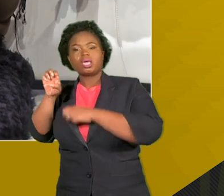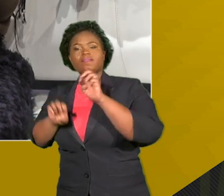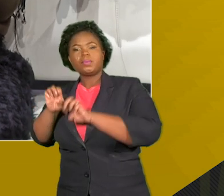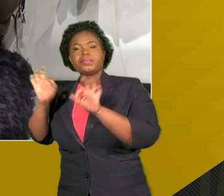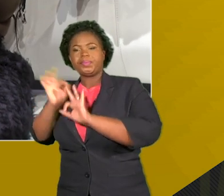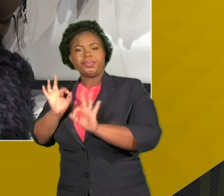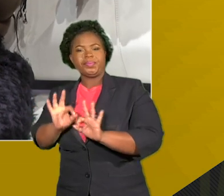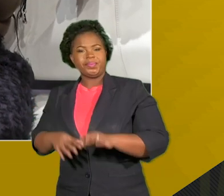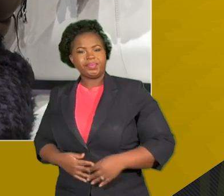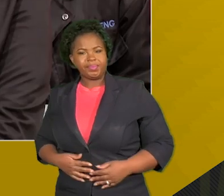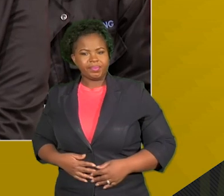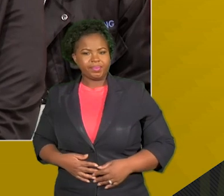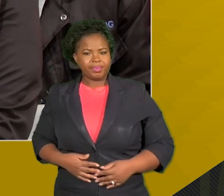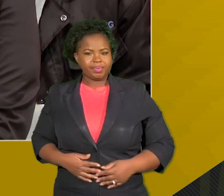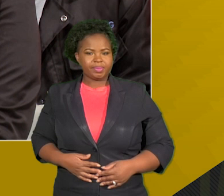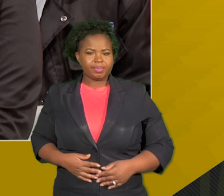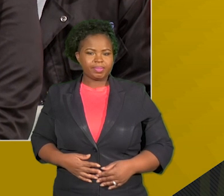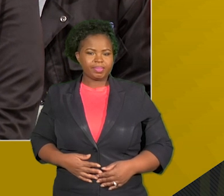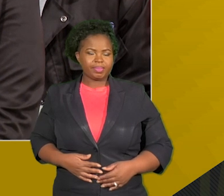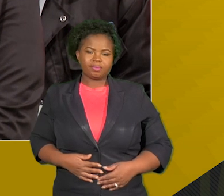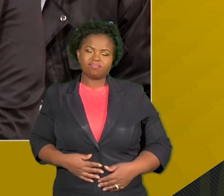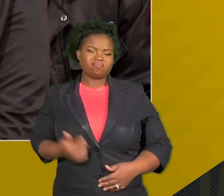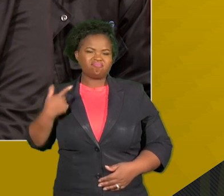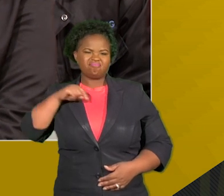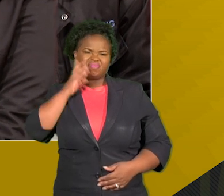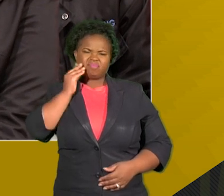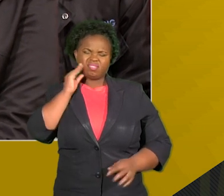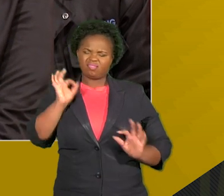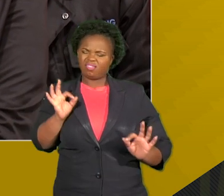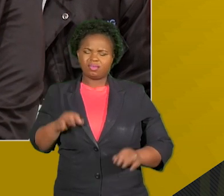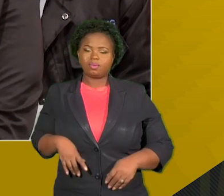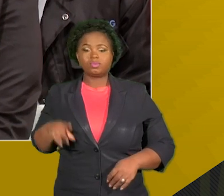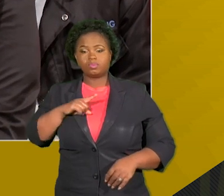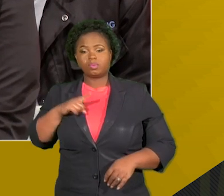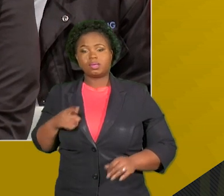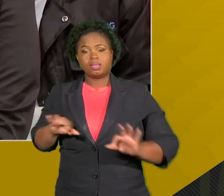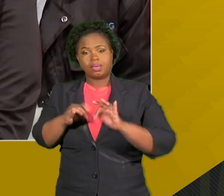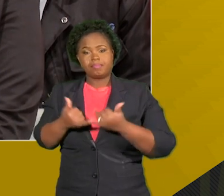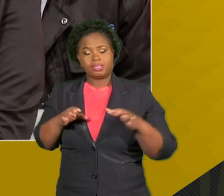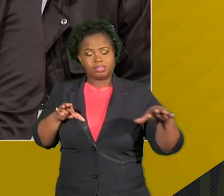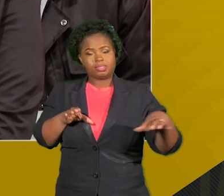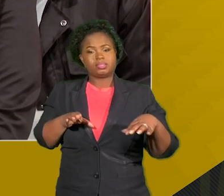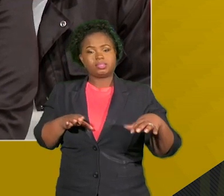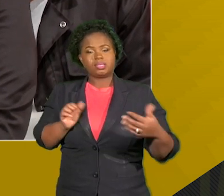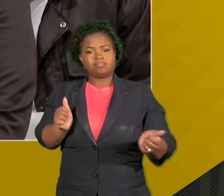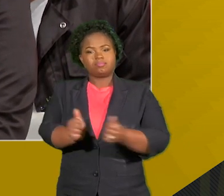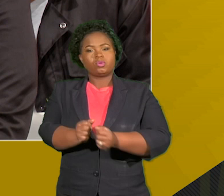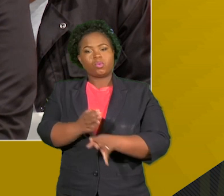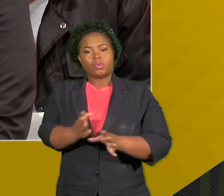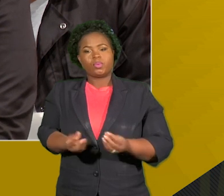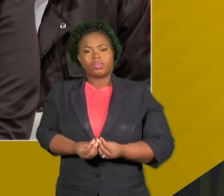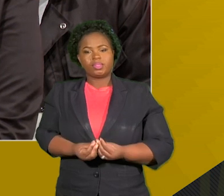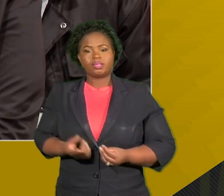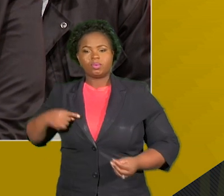money's been used for. We have not had that before, mm. because the companies that we do deal with, being registered as a public